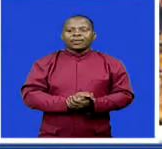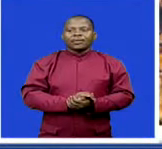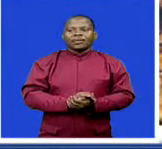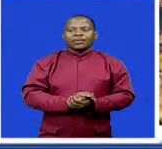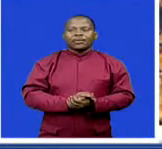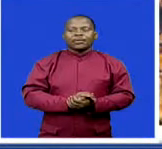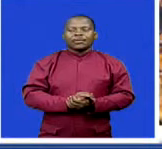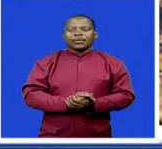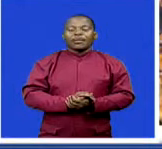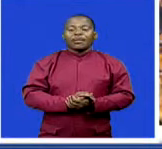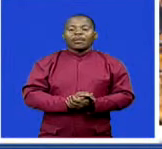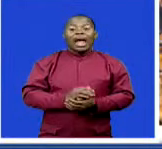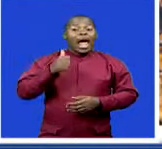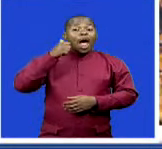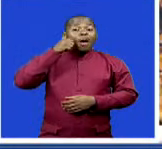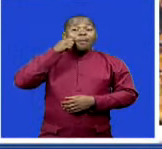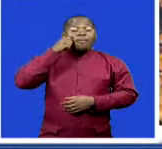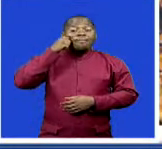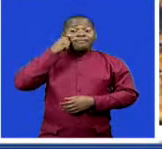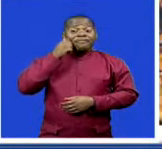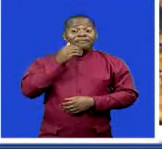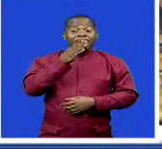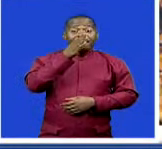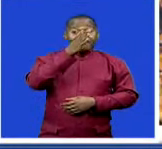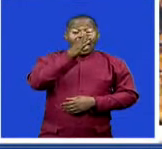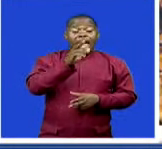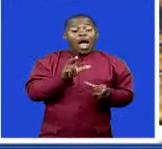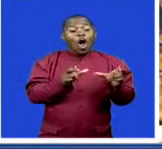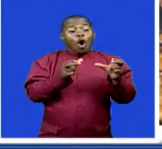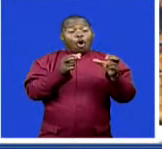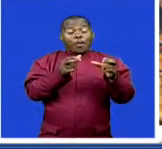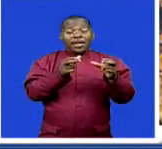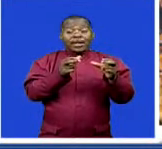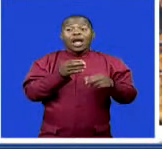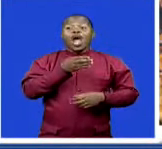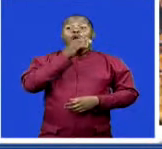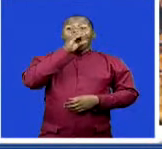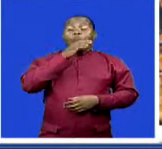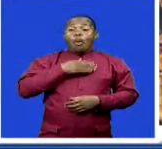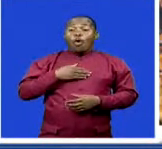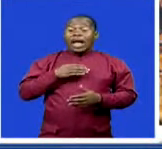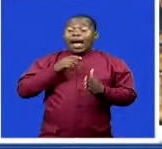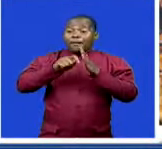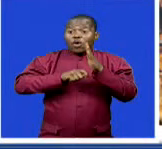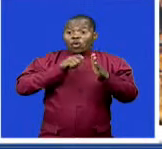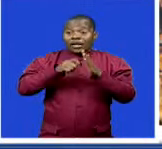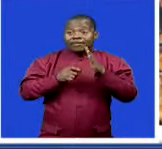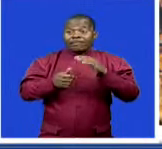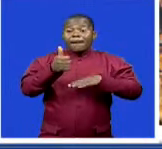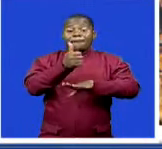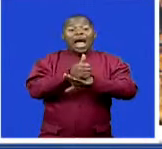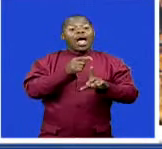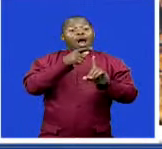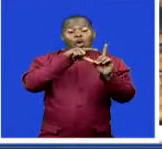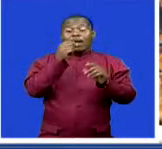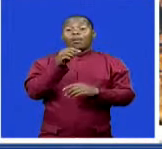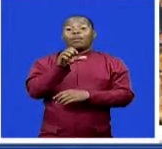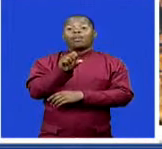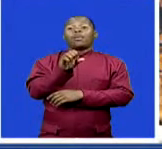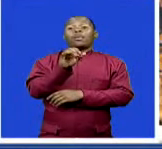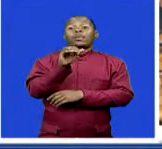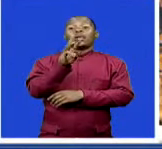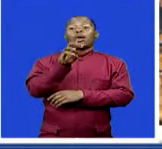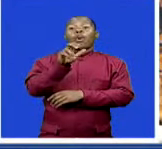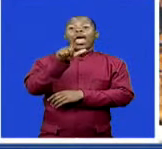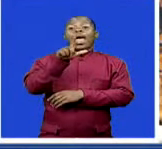Chairperson of the Ndondozi Constituency Water Development Committee, James Swela, says even though the community's 3 million water scheme, which was